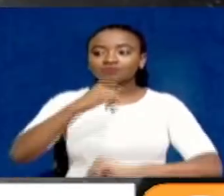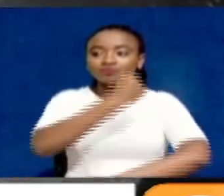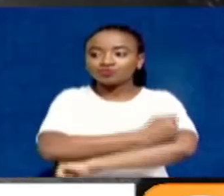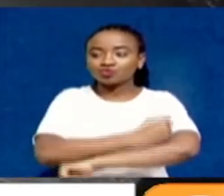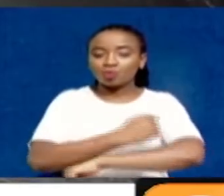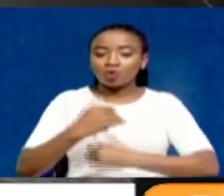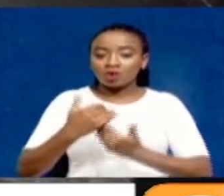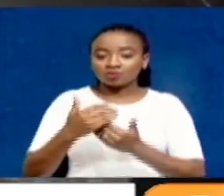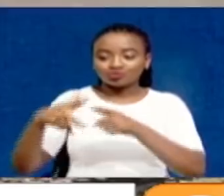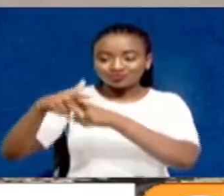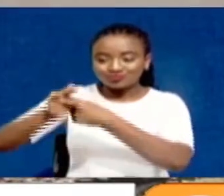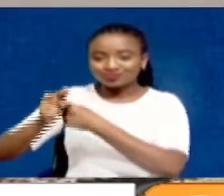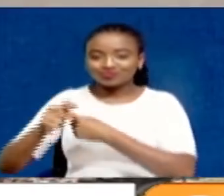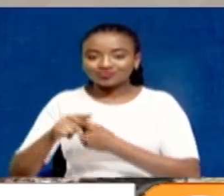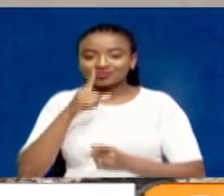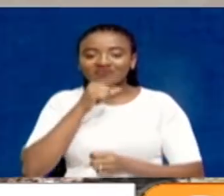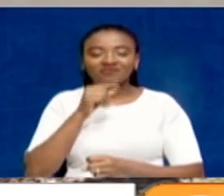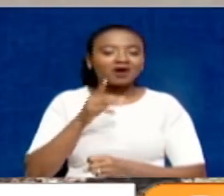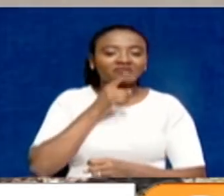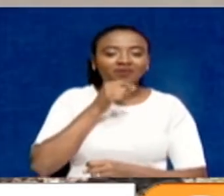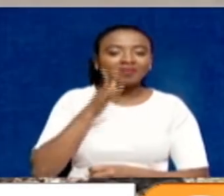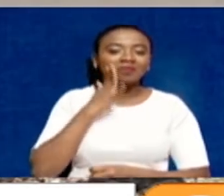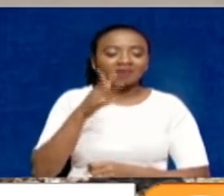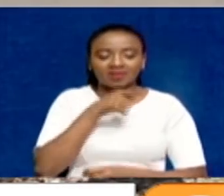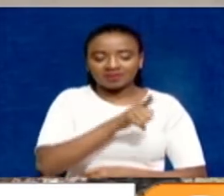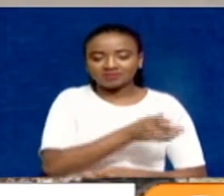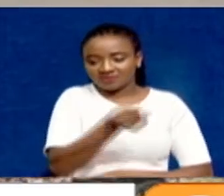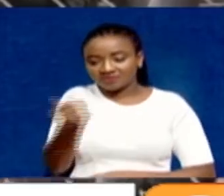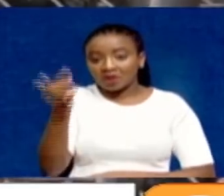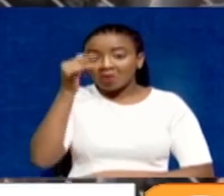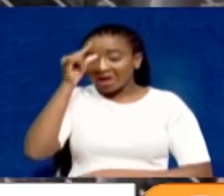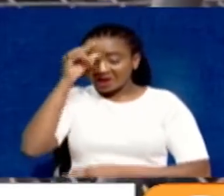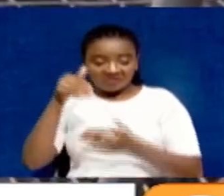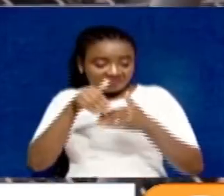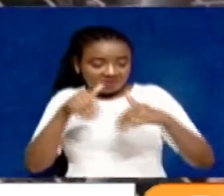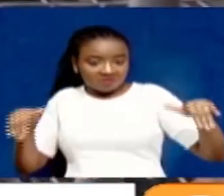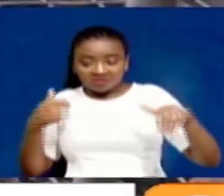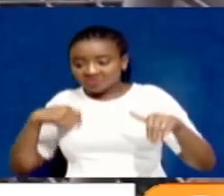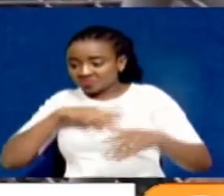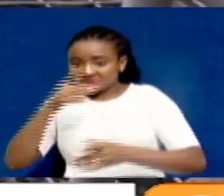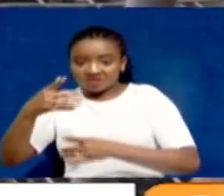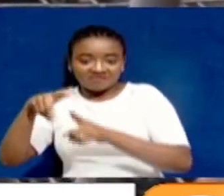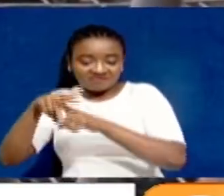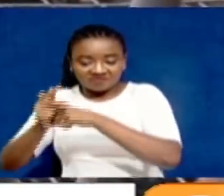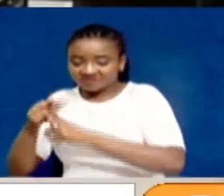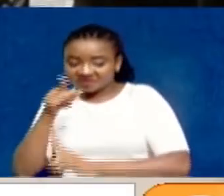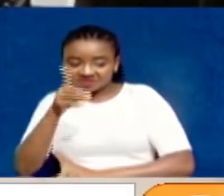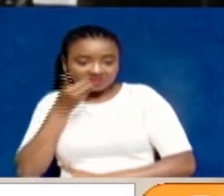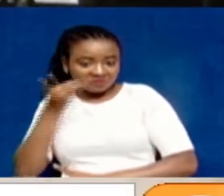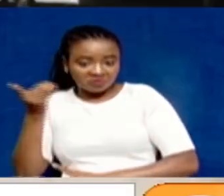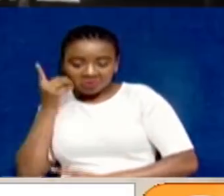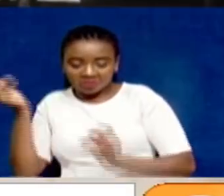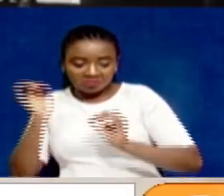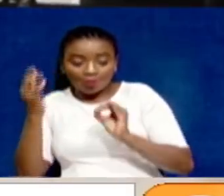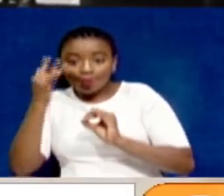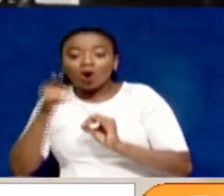placed on parents after the government said it will not help in reconstructing dormitories destroyed by school fires.